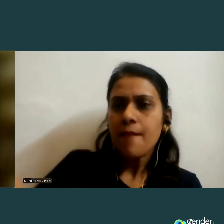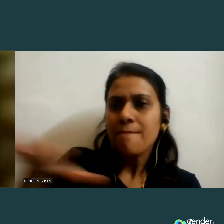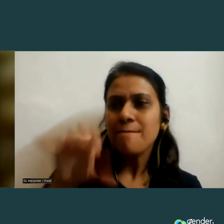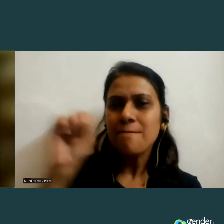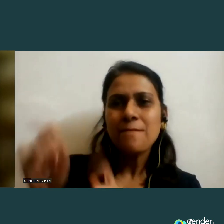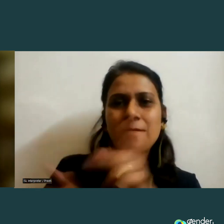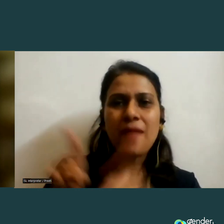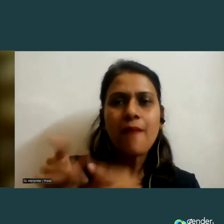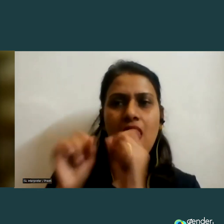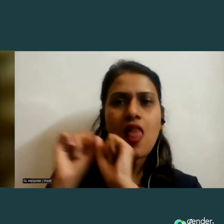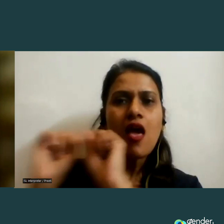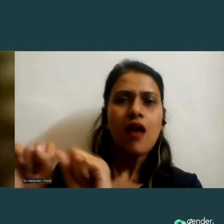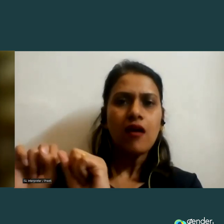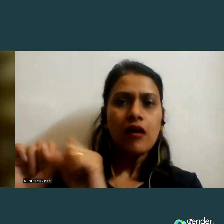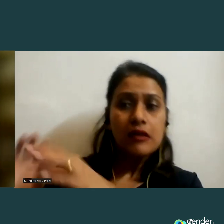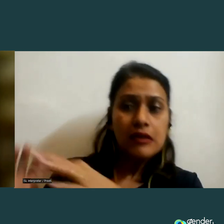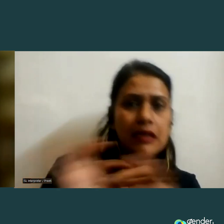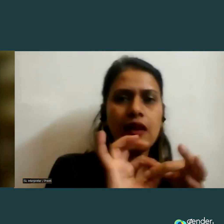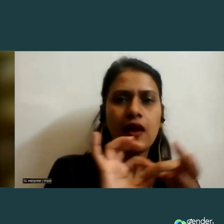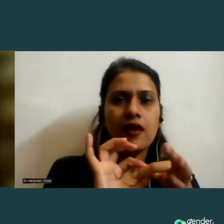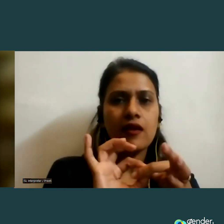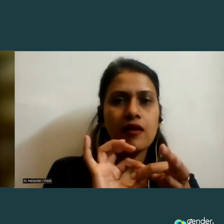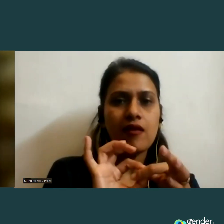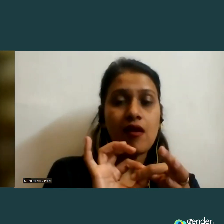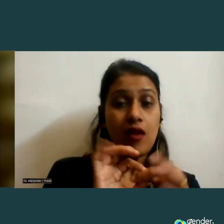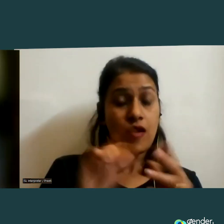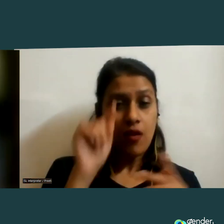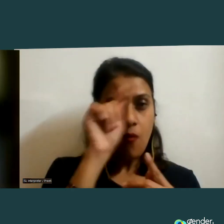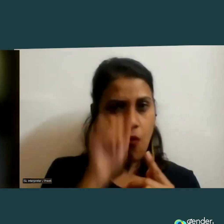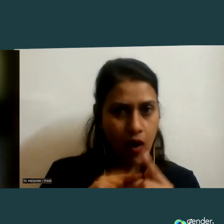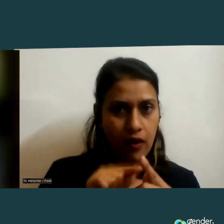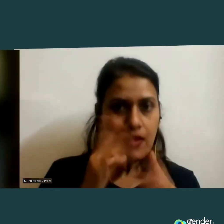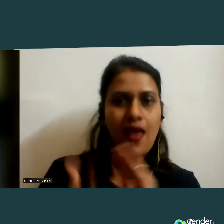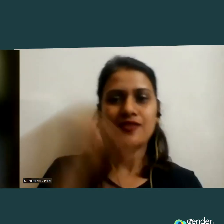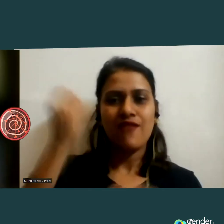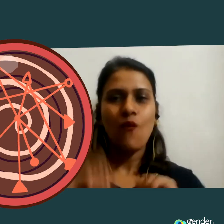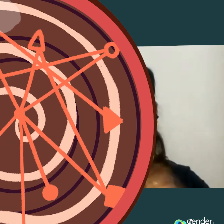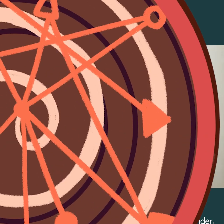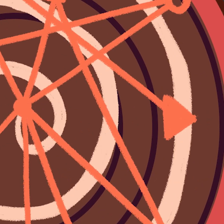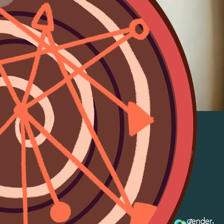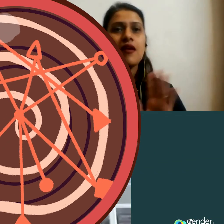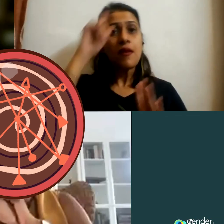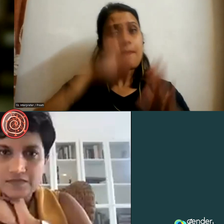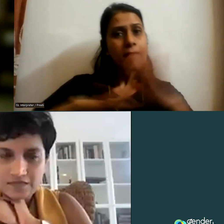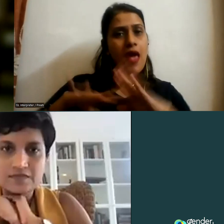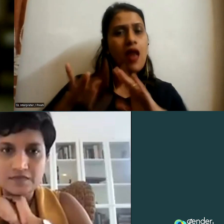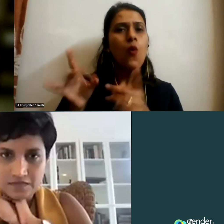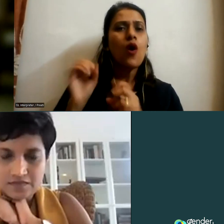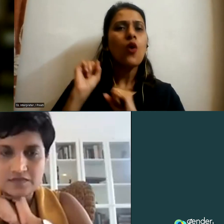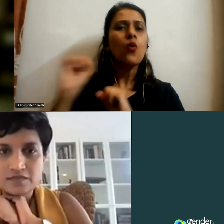kind of relate to what we want to achieve is central to how we conceptualize or design anything, right?